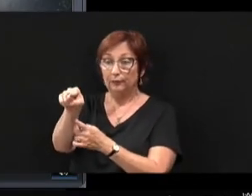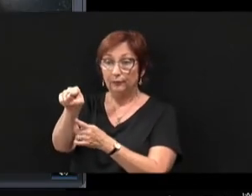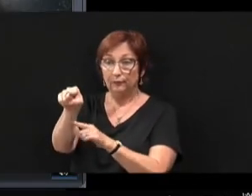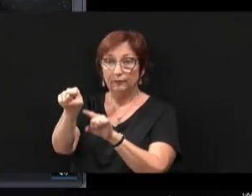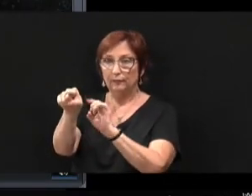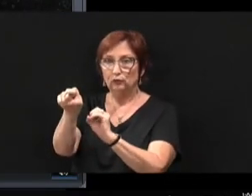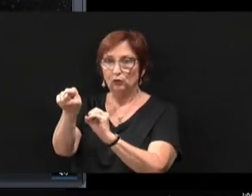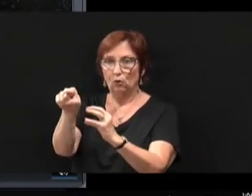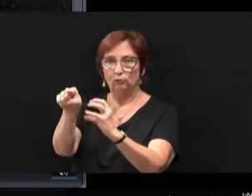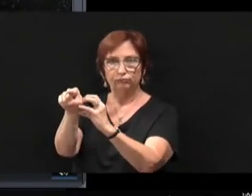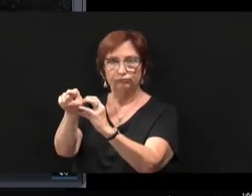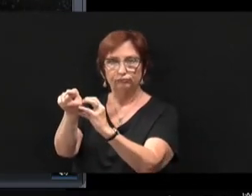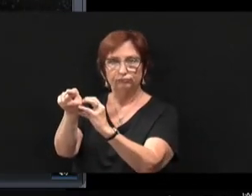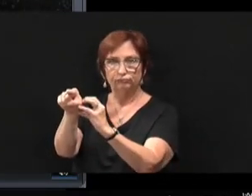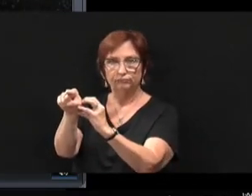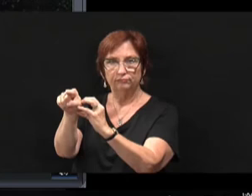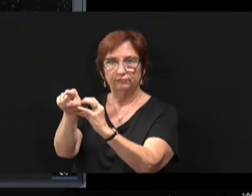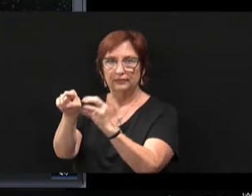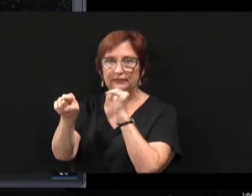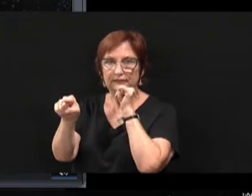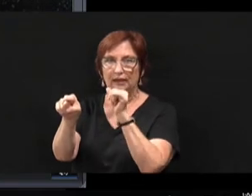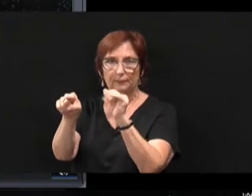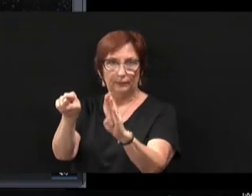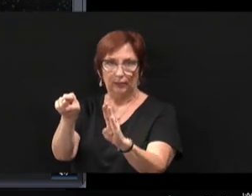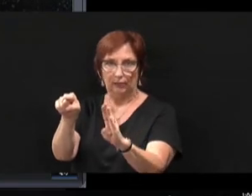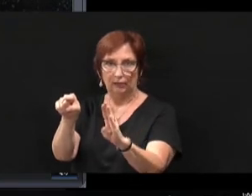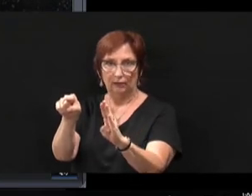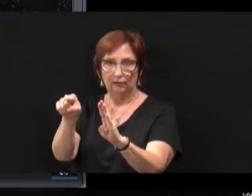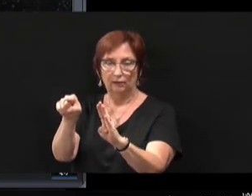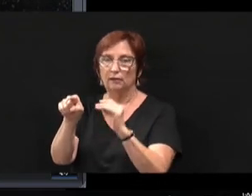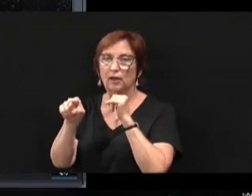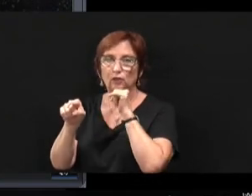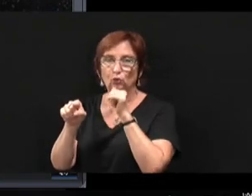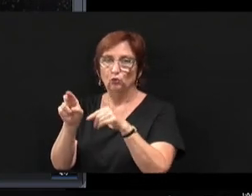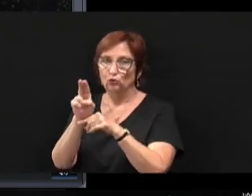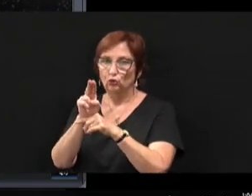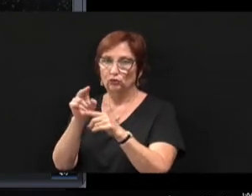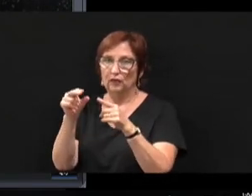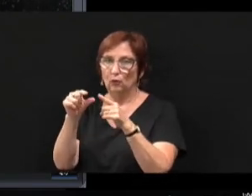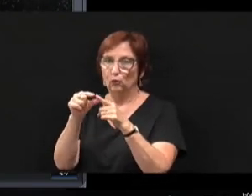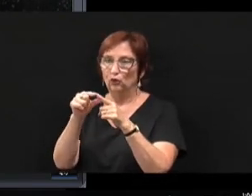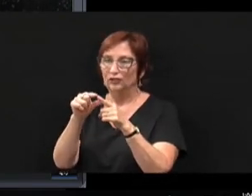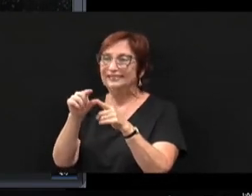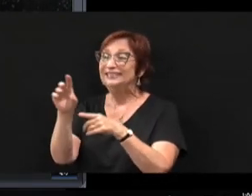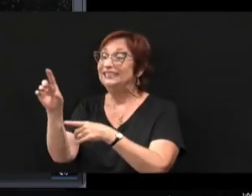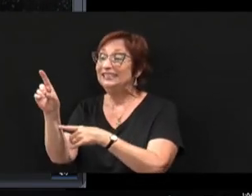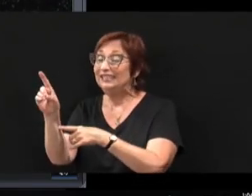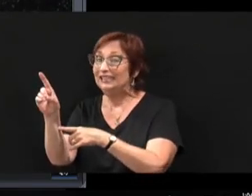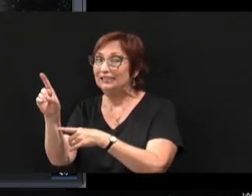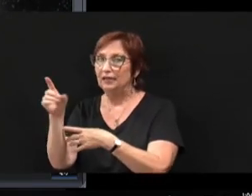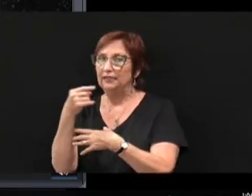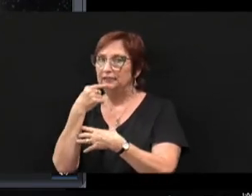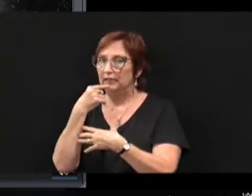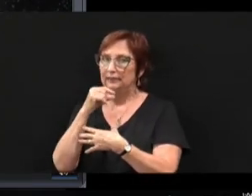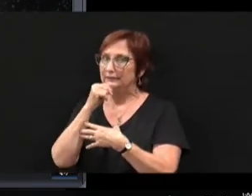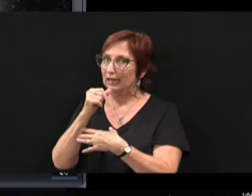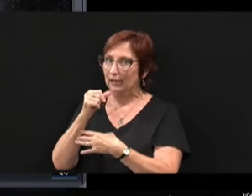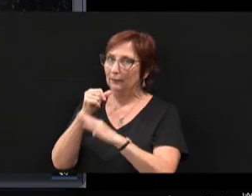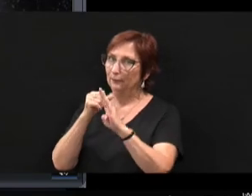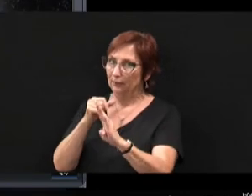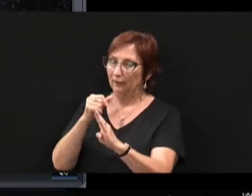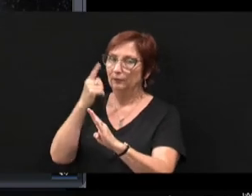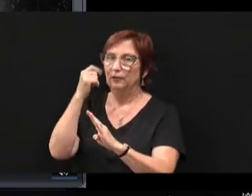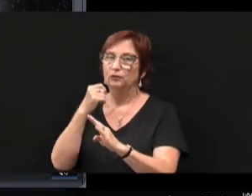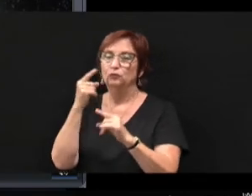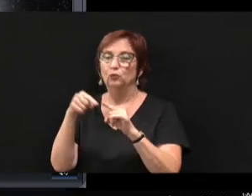here, must not be a B. I don't use the word D, just must not be a B, because when you use those